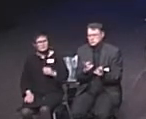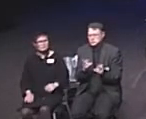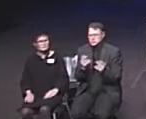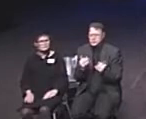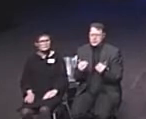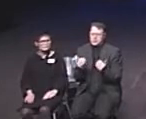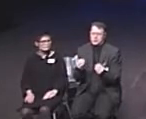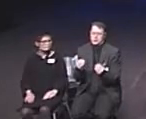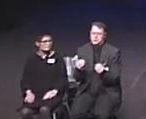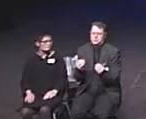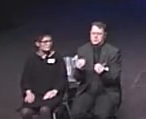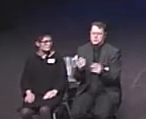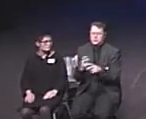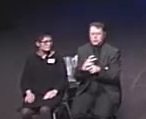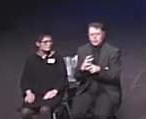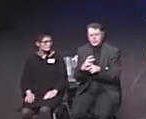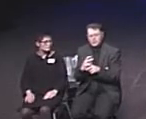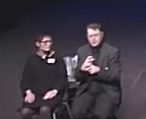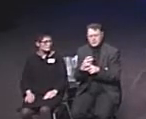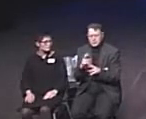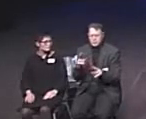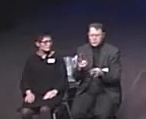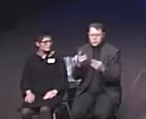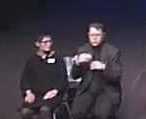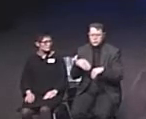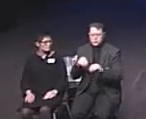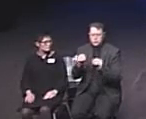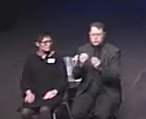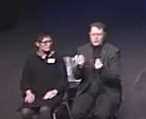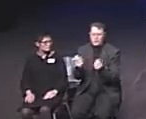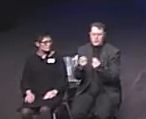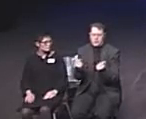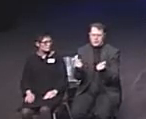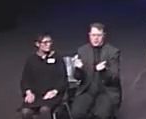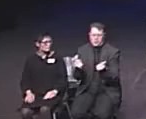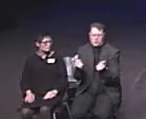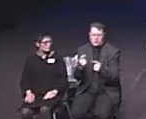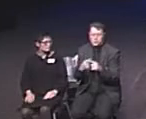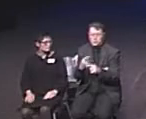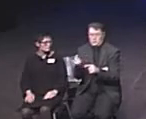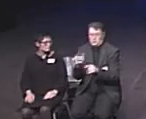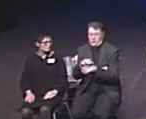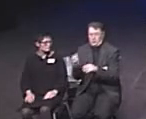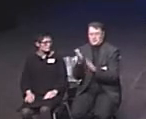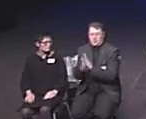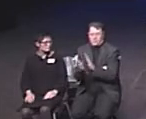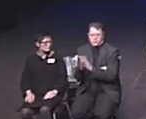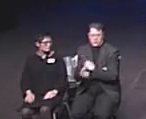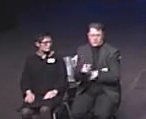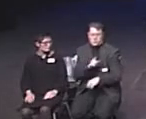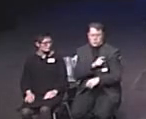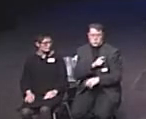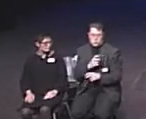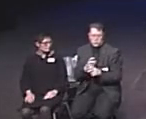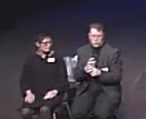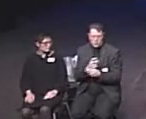developing and exploring new educational materials to be accessible for all. And we're